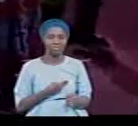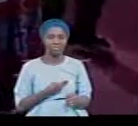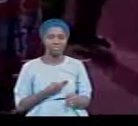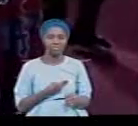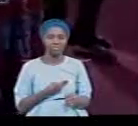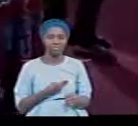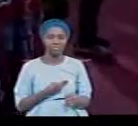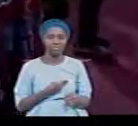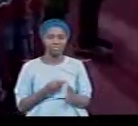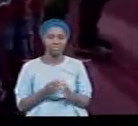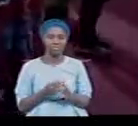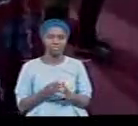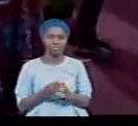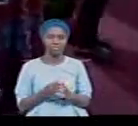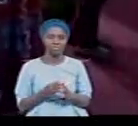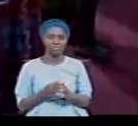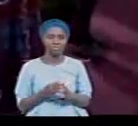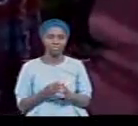in that faith